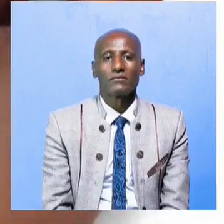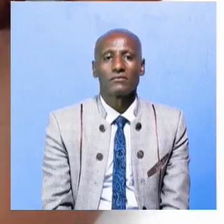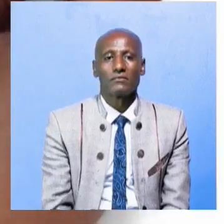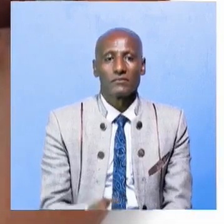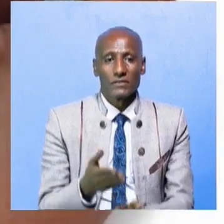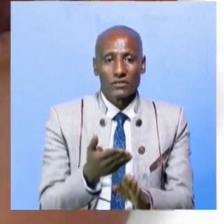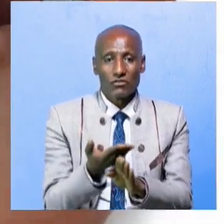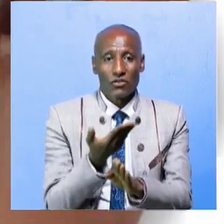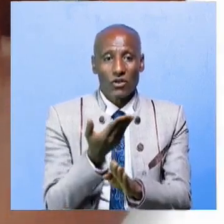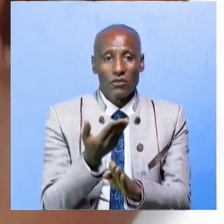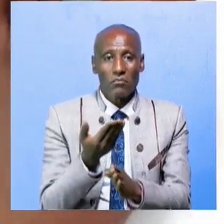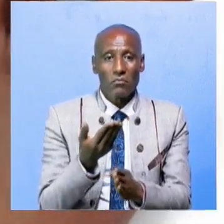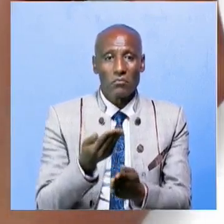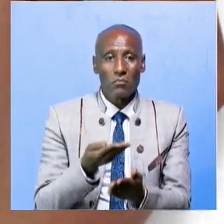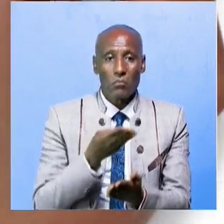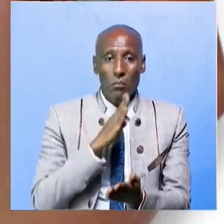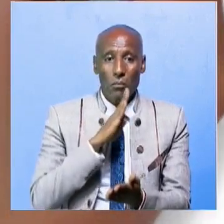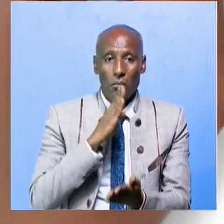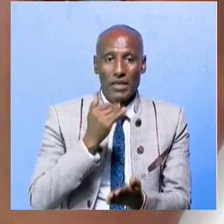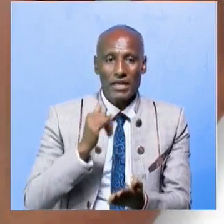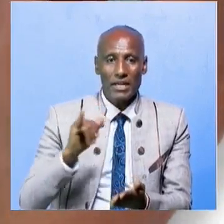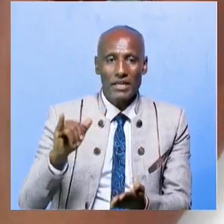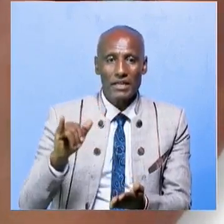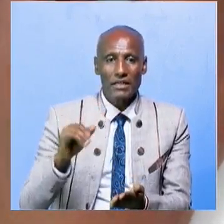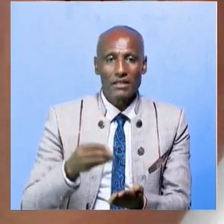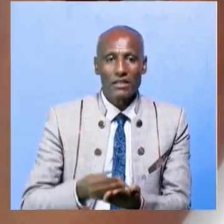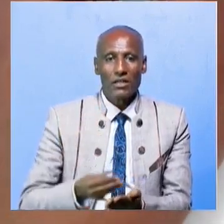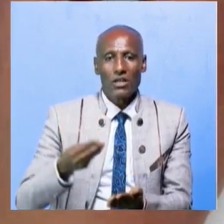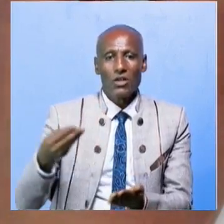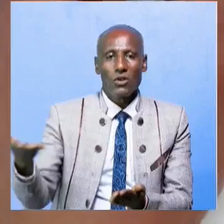from being lost.